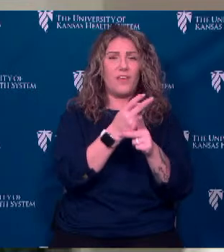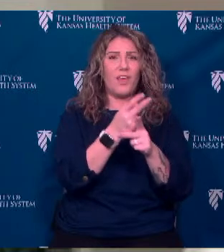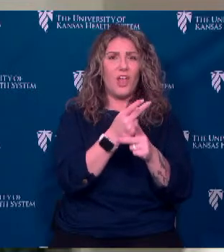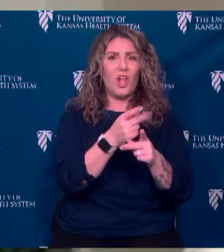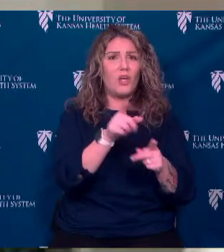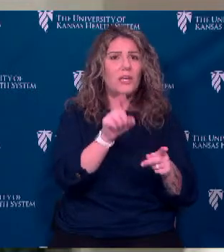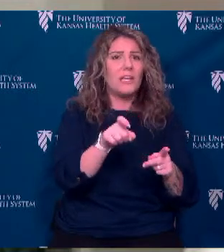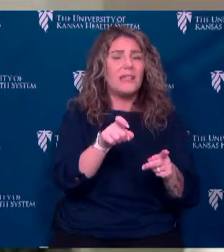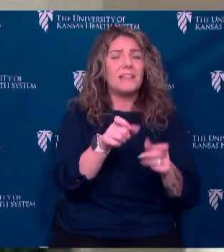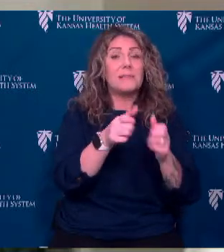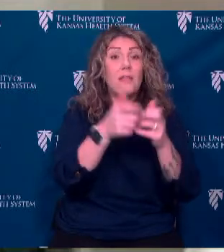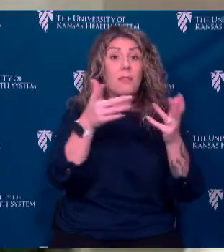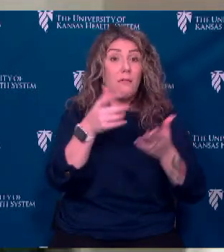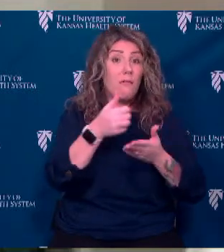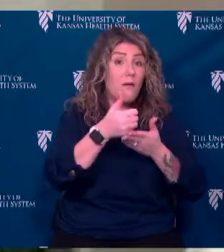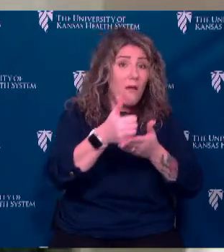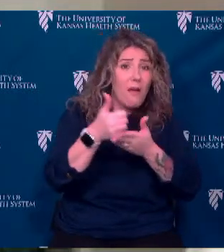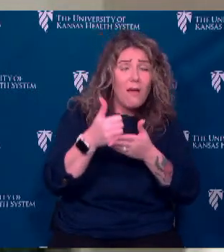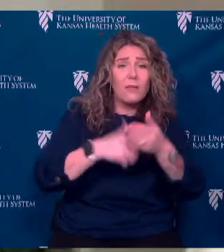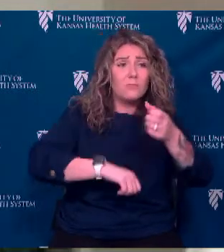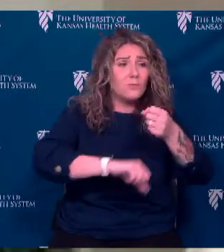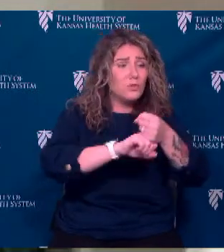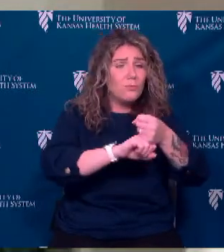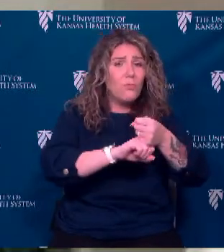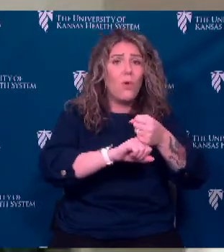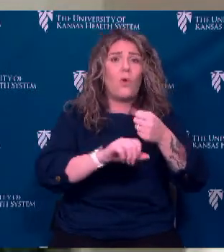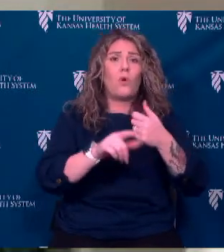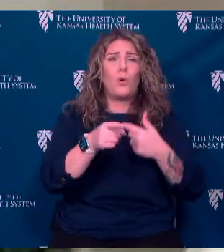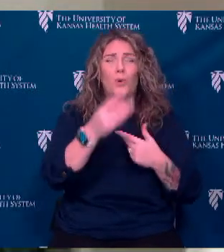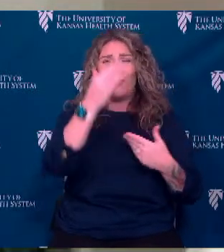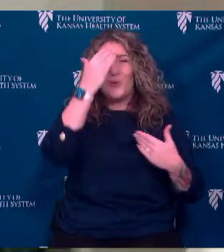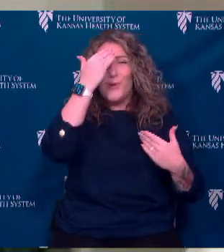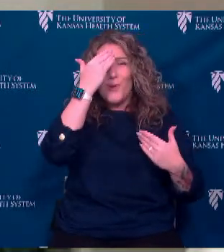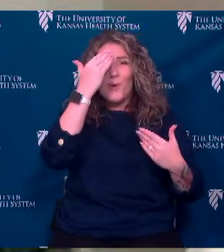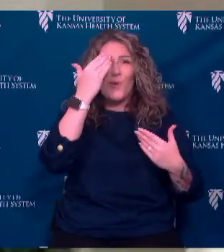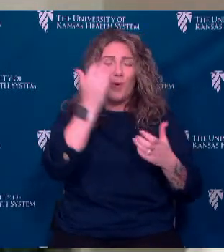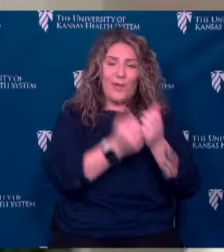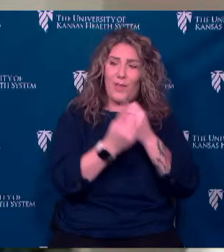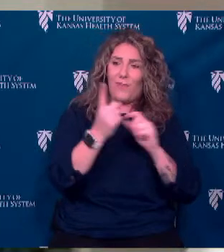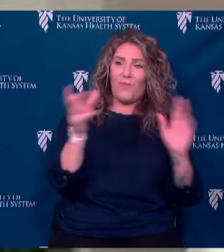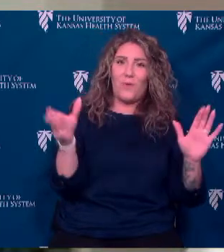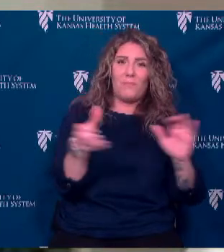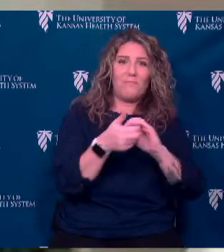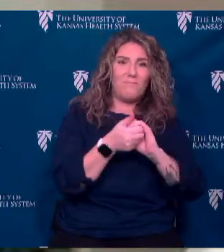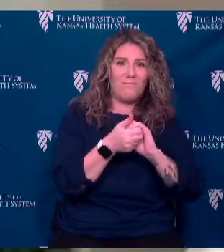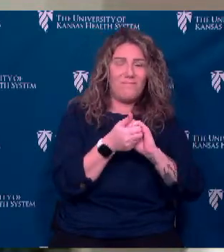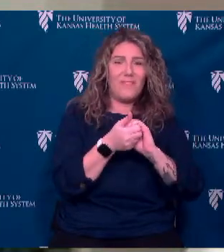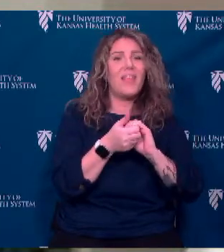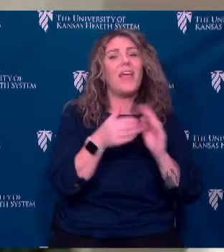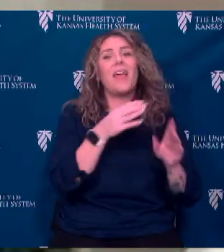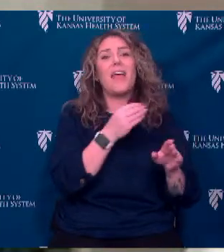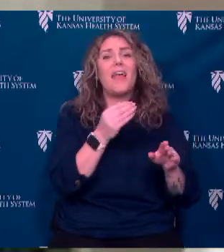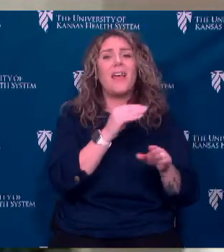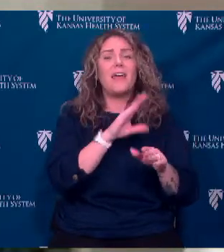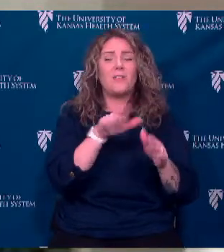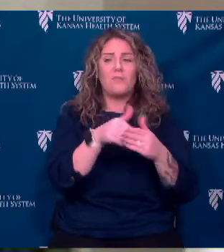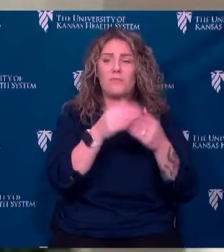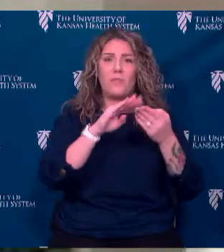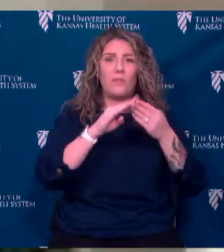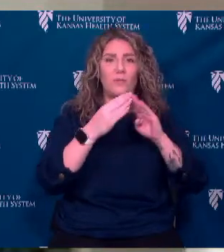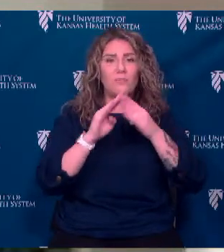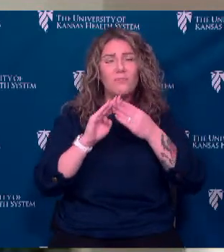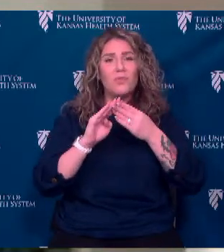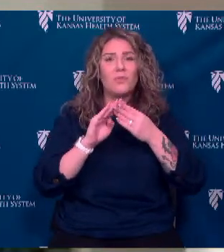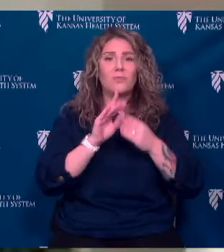needs a lot of help and support. I think everybody coming together within healthcare, but I think our communities